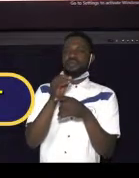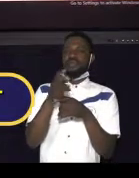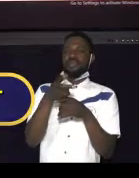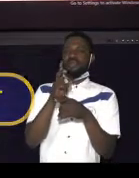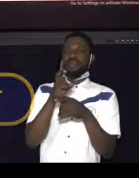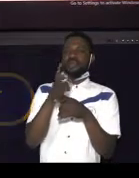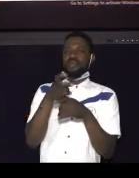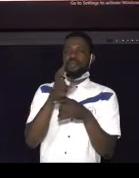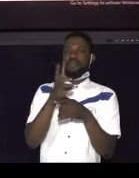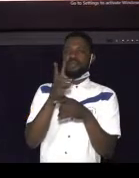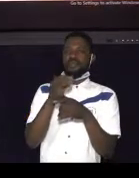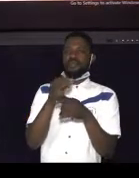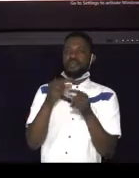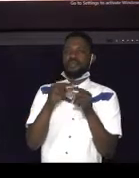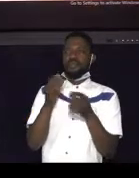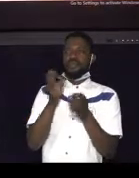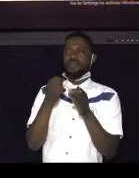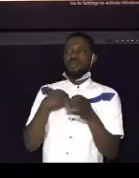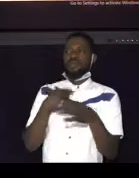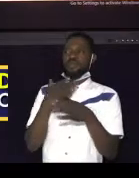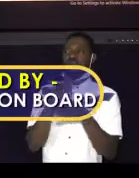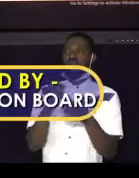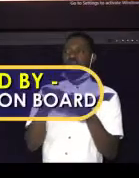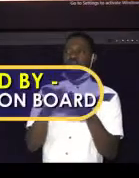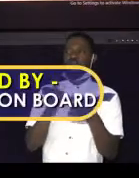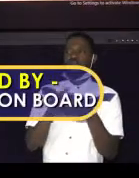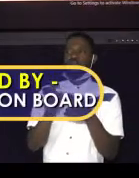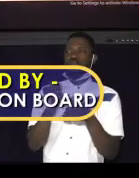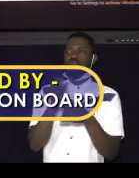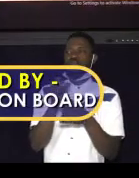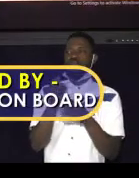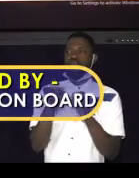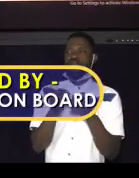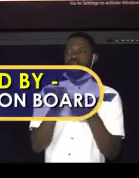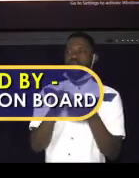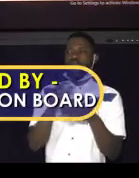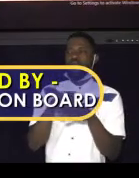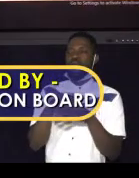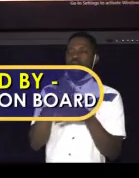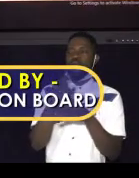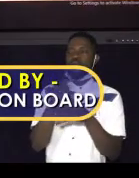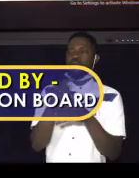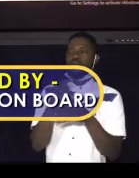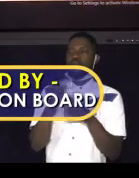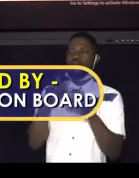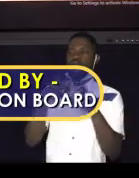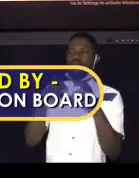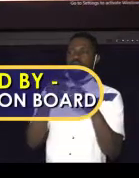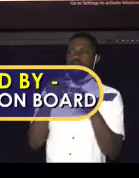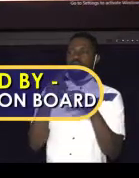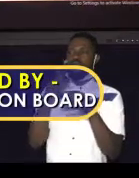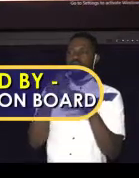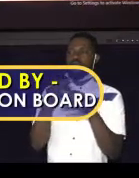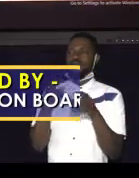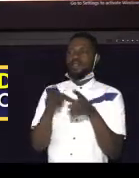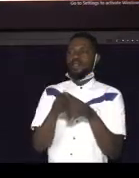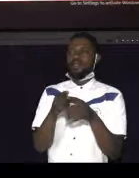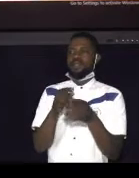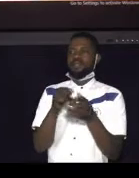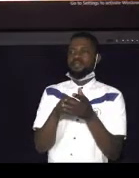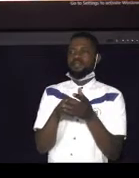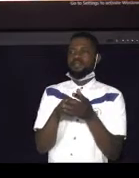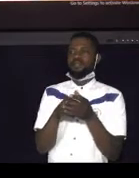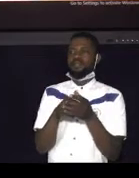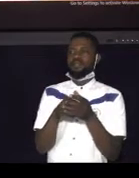360 degrees. Now, if we divide that into the 12 numbers on the triangle or on the clock face like this,